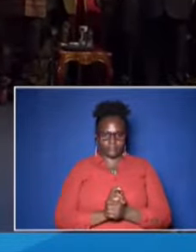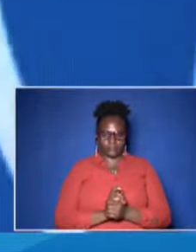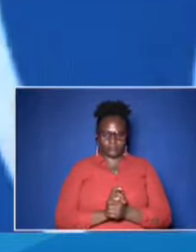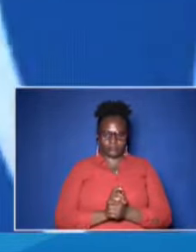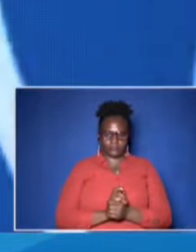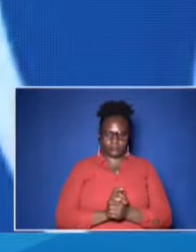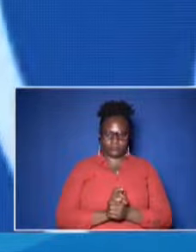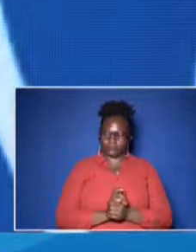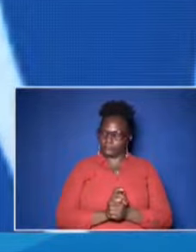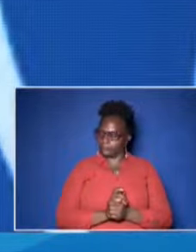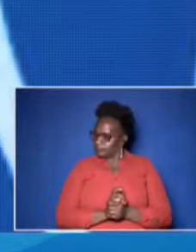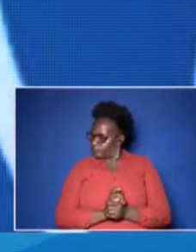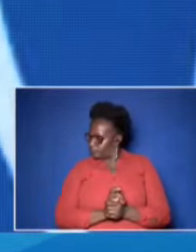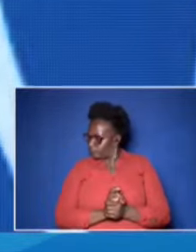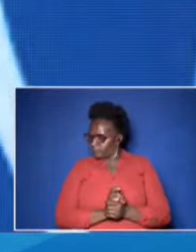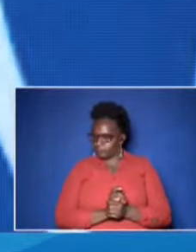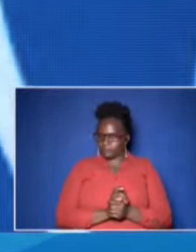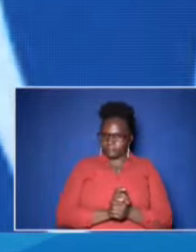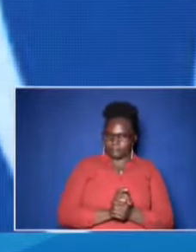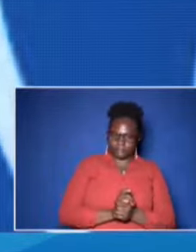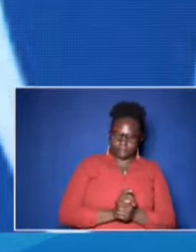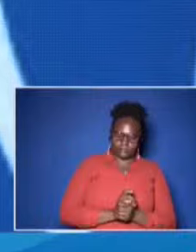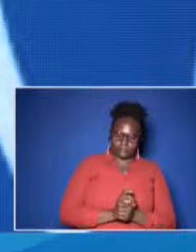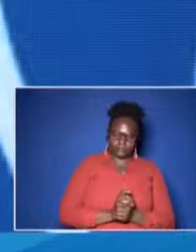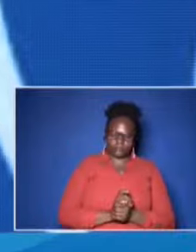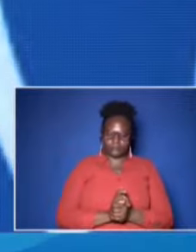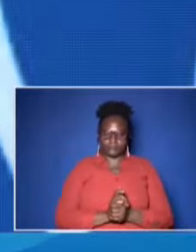worship Spirit of the Living